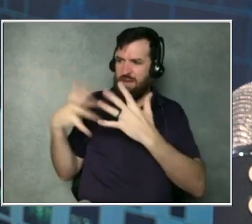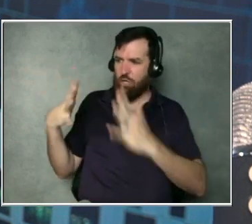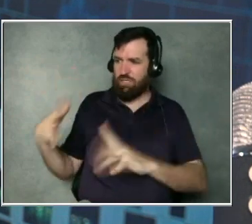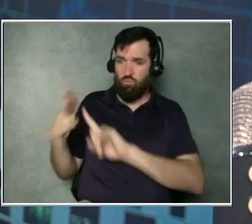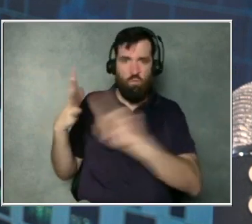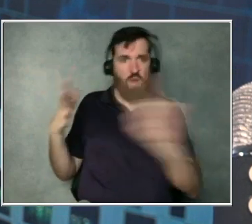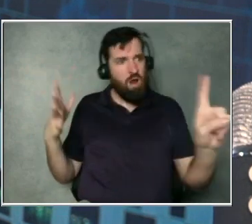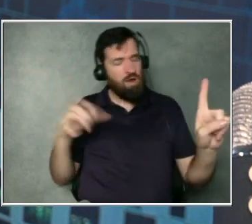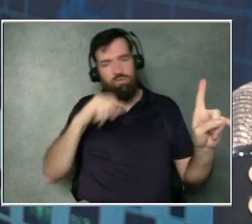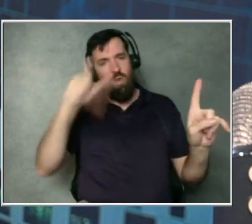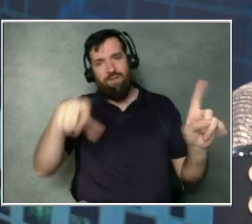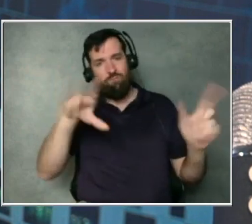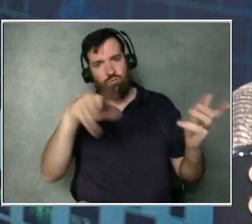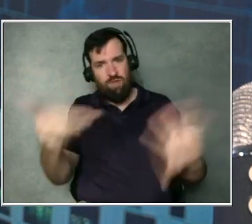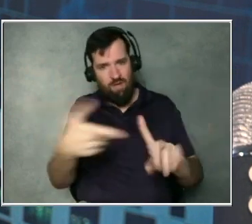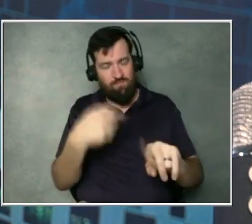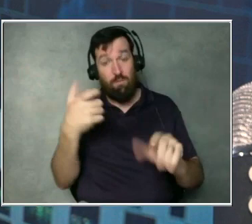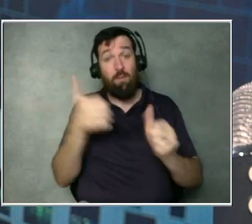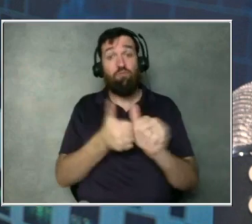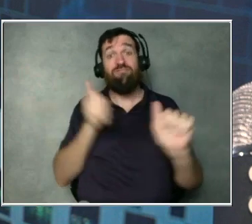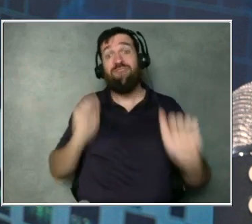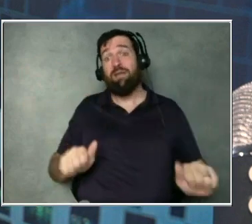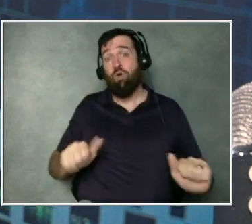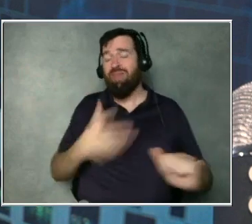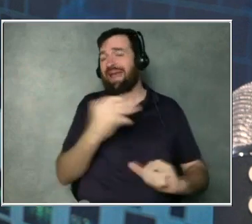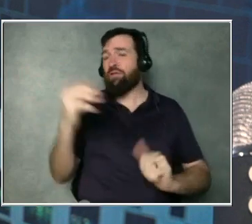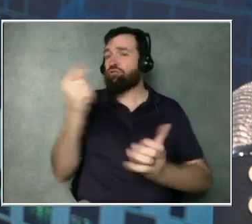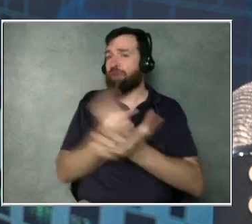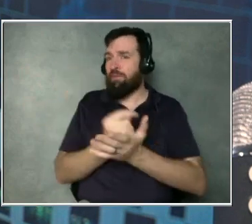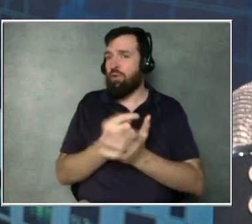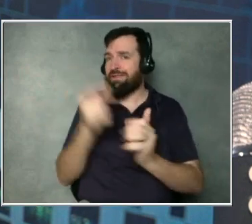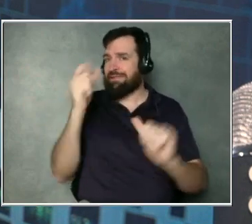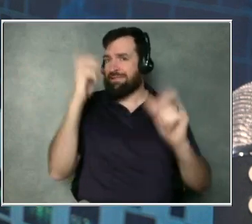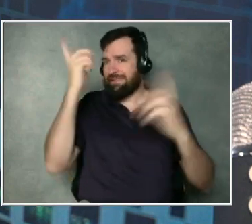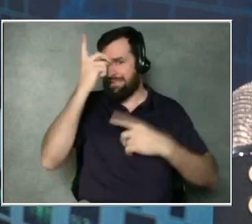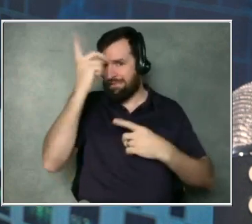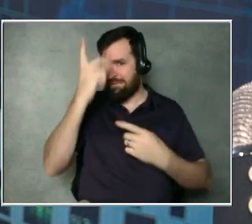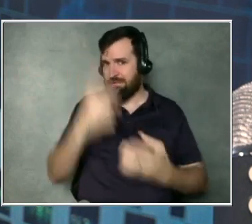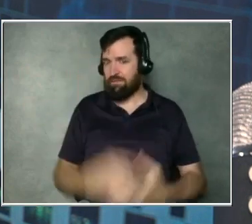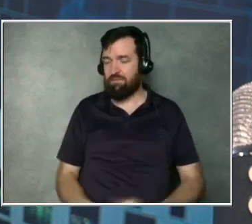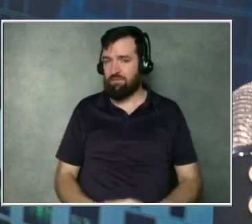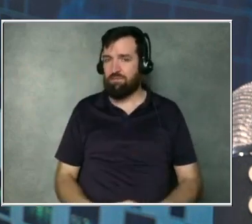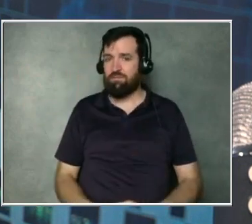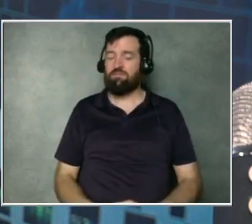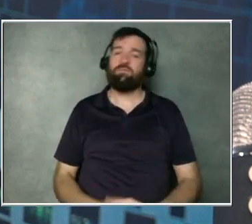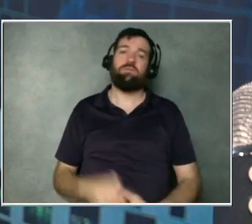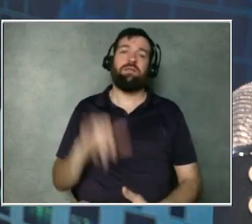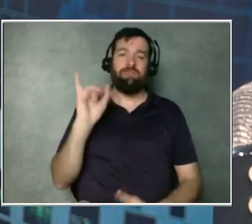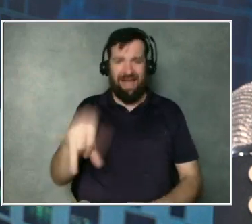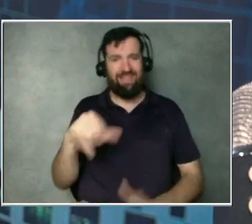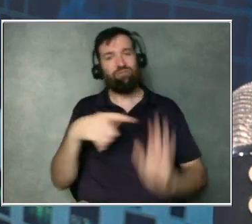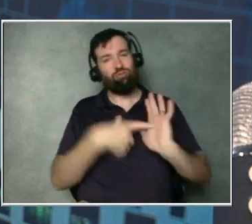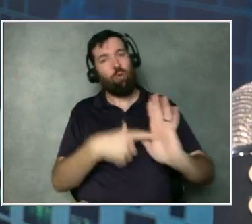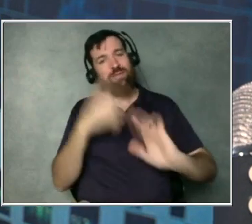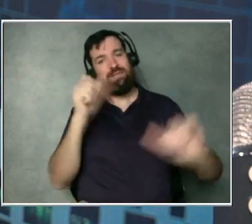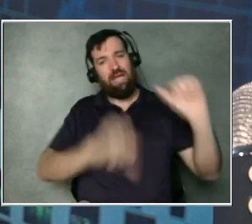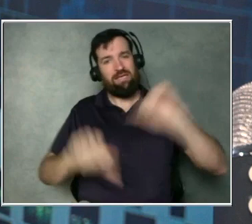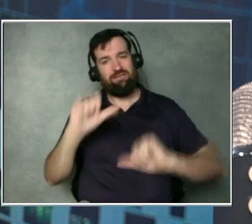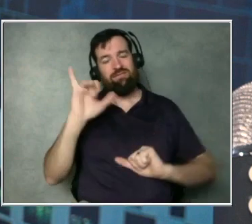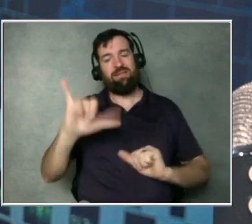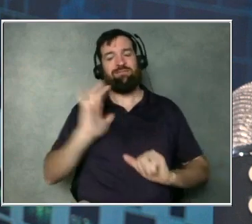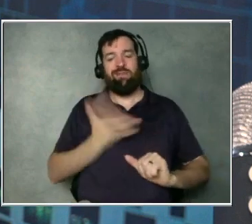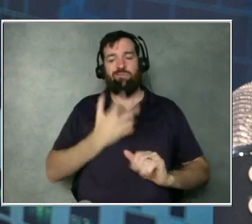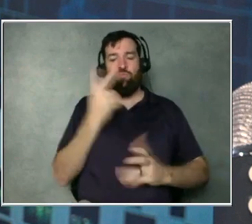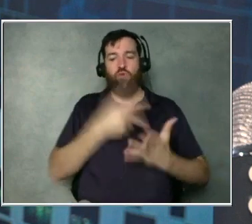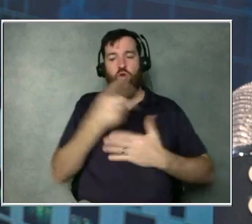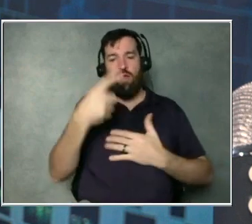die from a preventable and treatable disease. That is, show me the science. That's what our program tries to